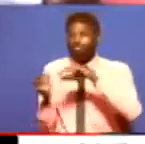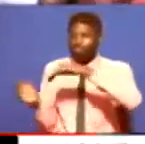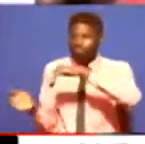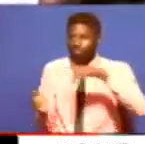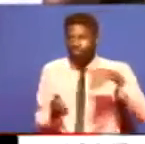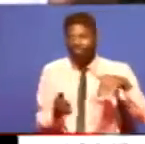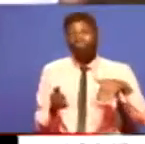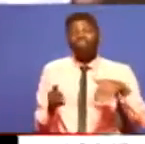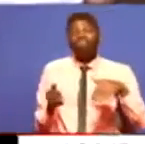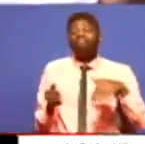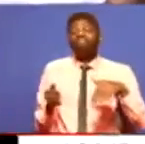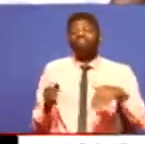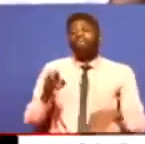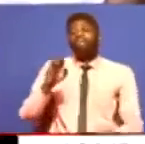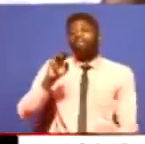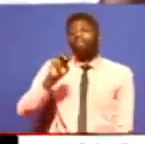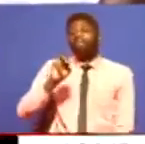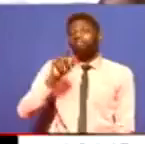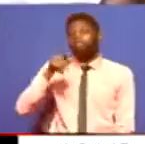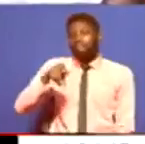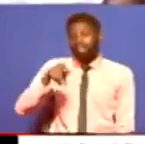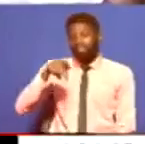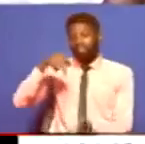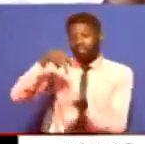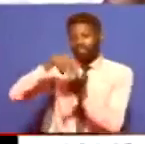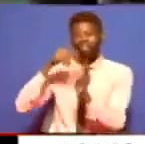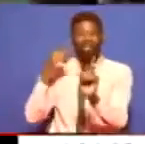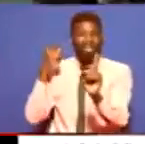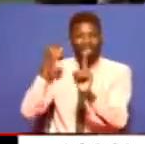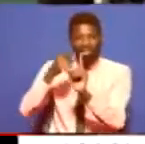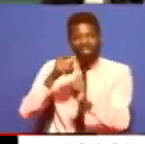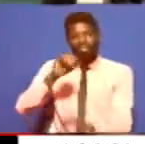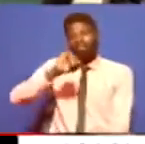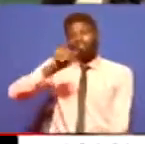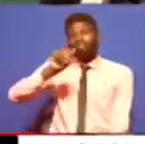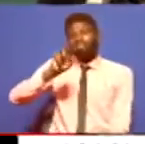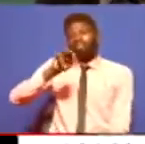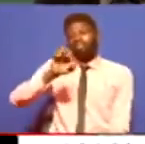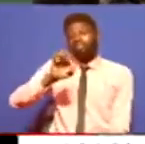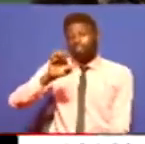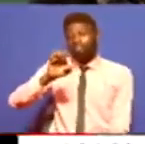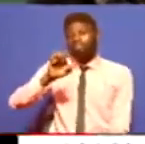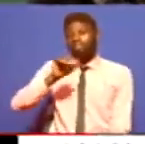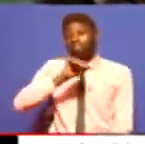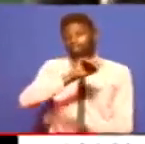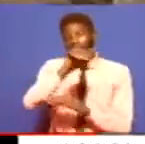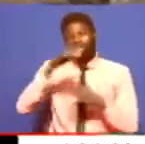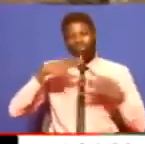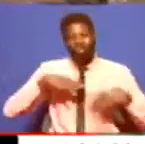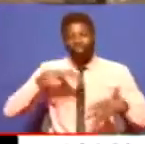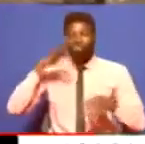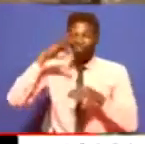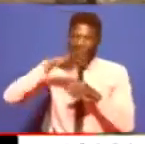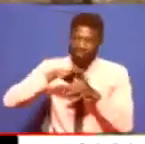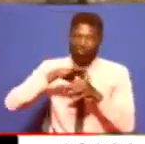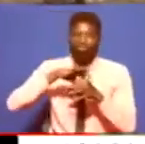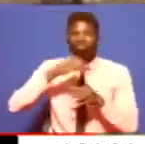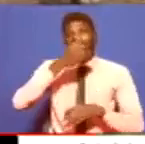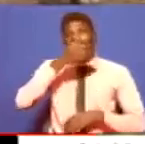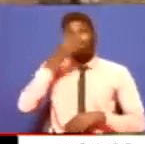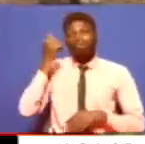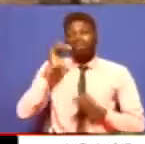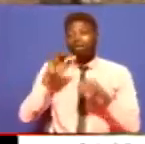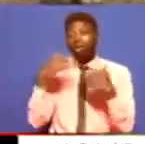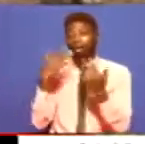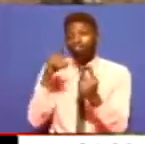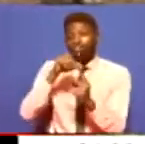South Parliamentary aspirant James Onkangi is urging residents to make their vote count by electing visionary leaders